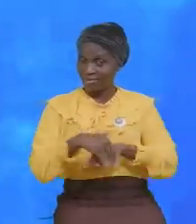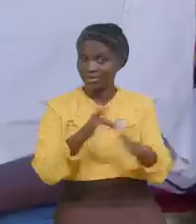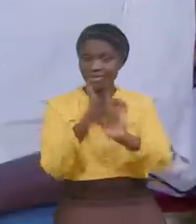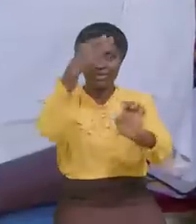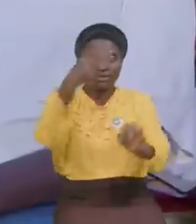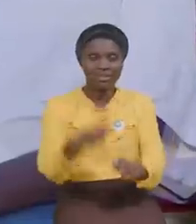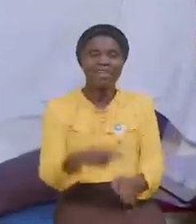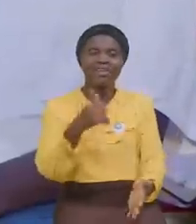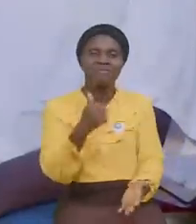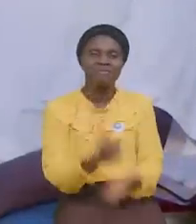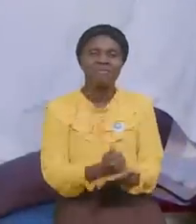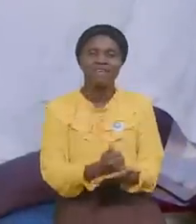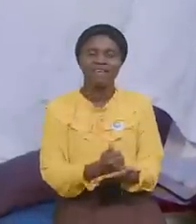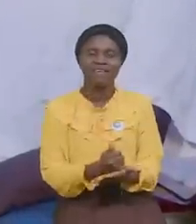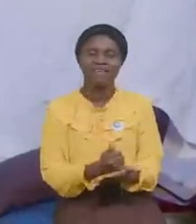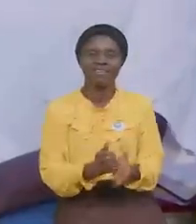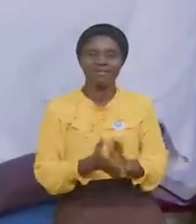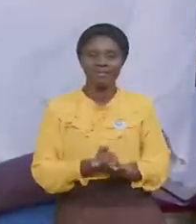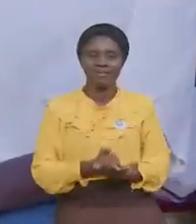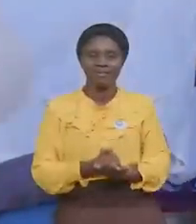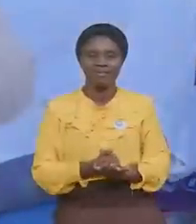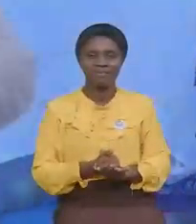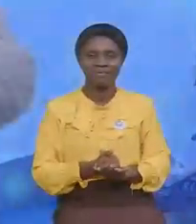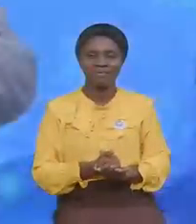Jesus' name.